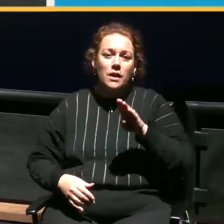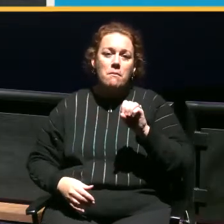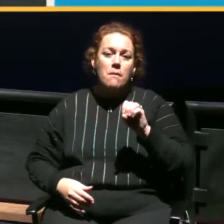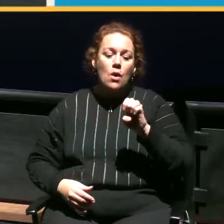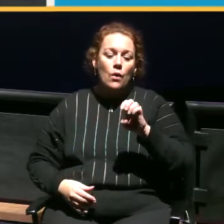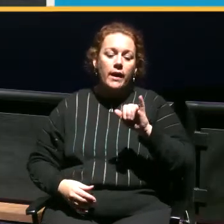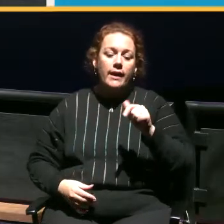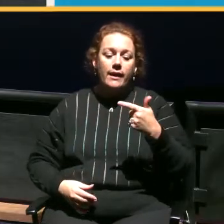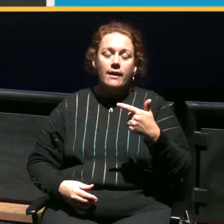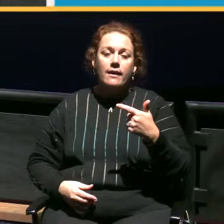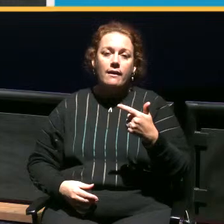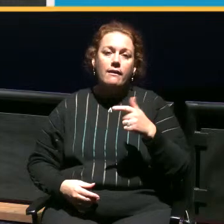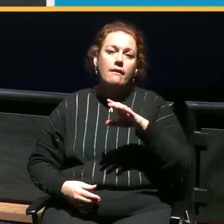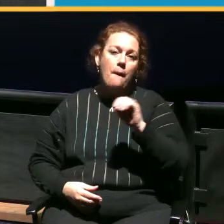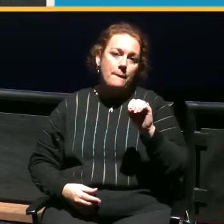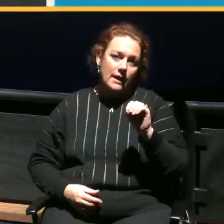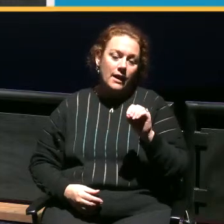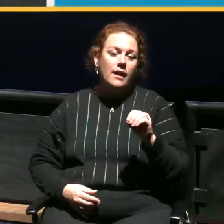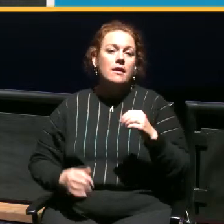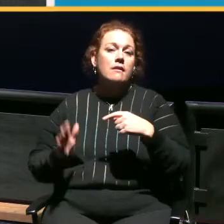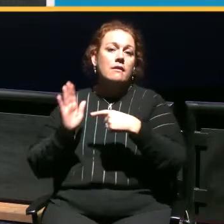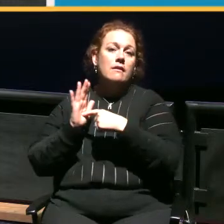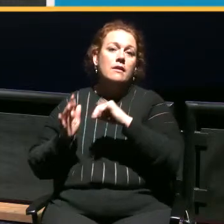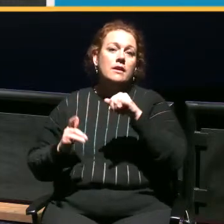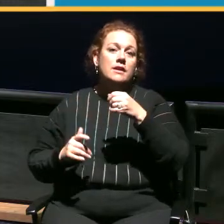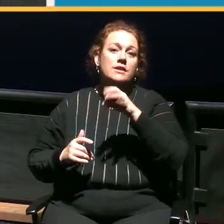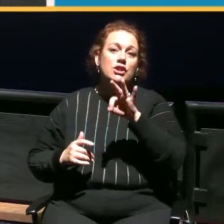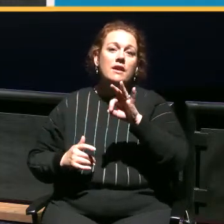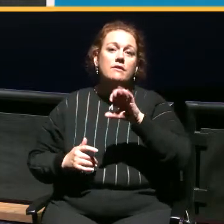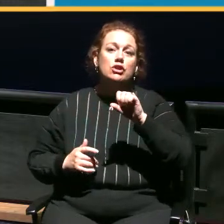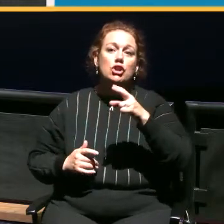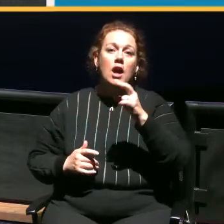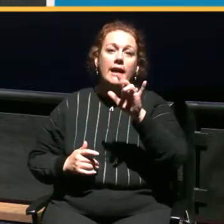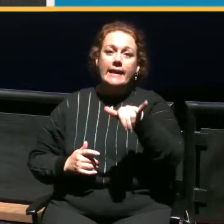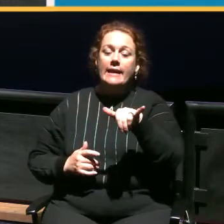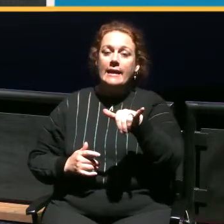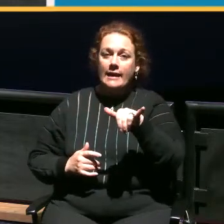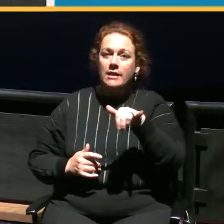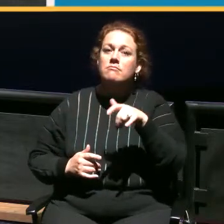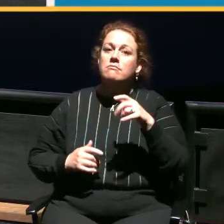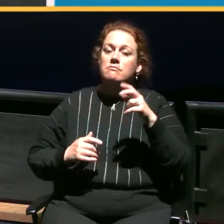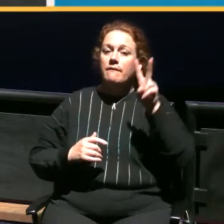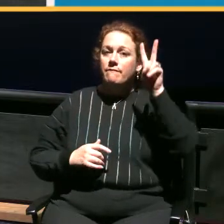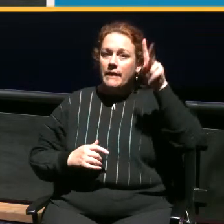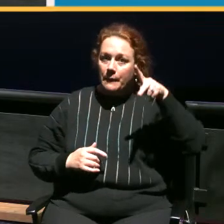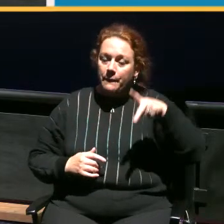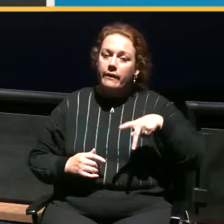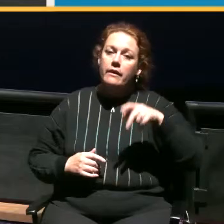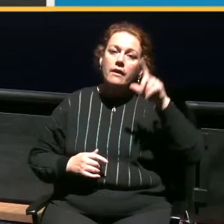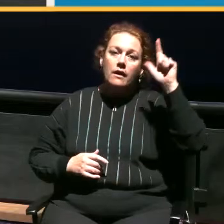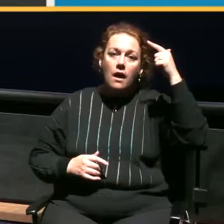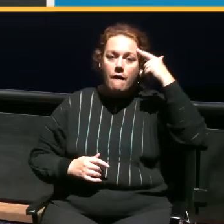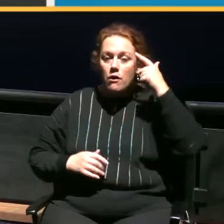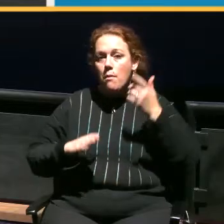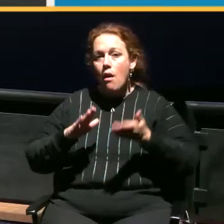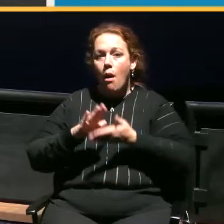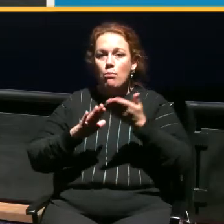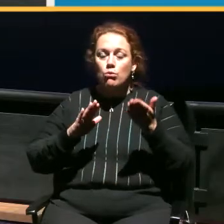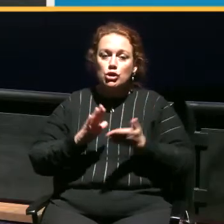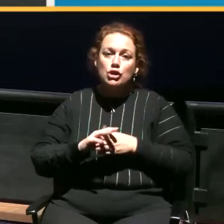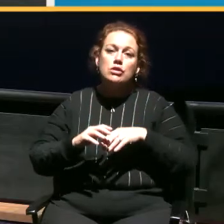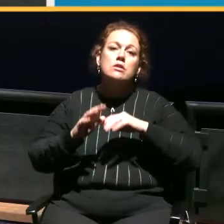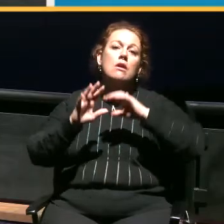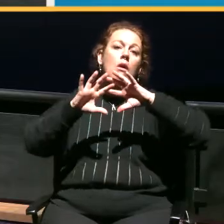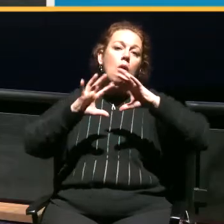Company. Representing Boeing tonight is Jeff Shockey, Executive Vice President of Government Operations, Global